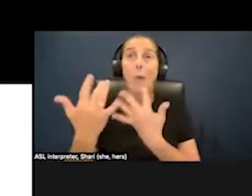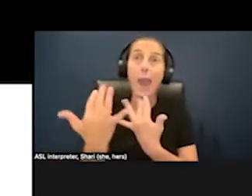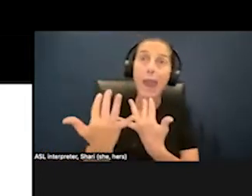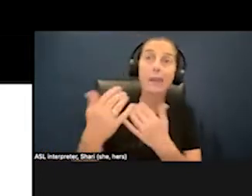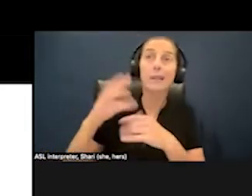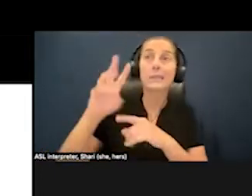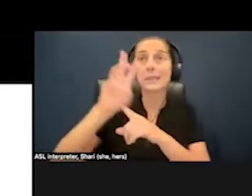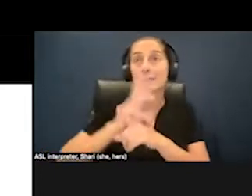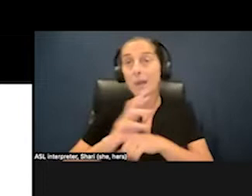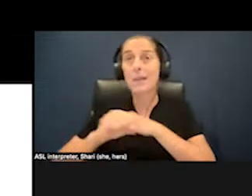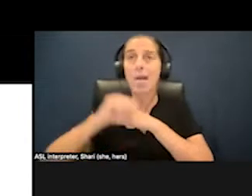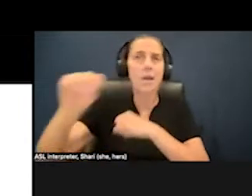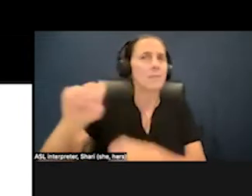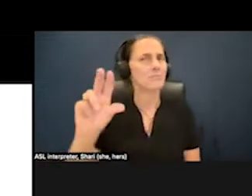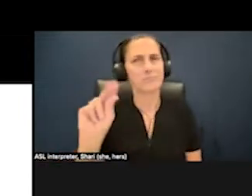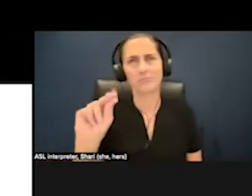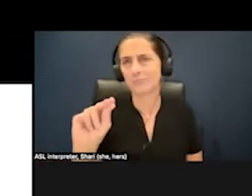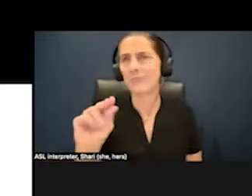as well.